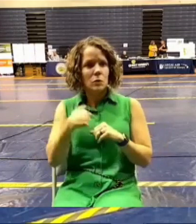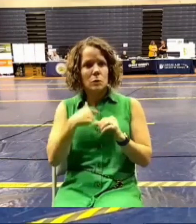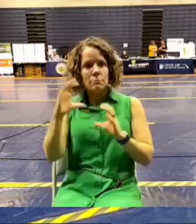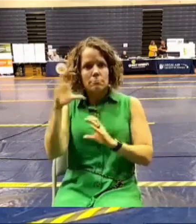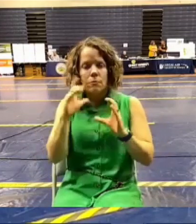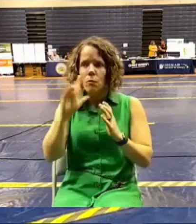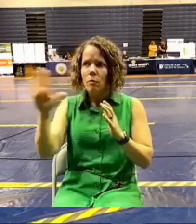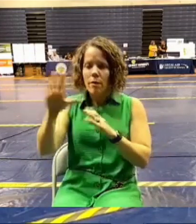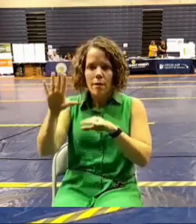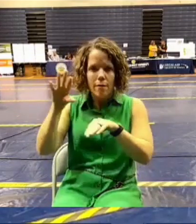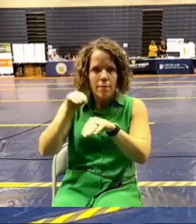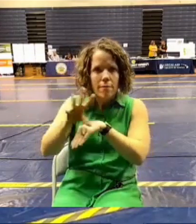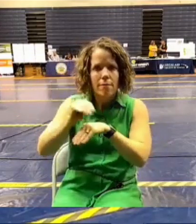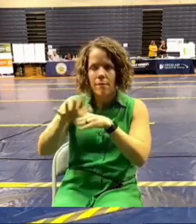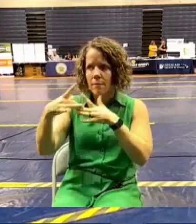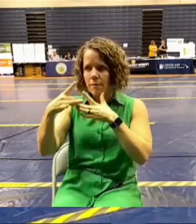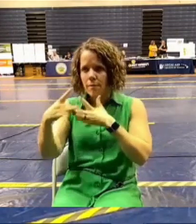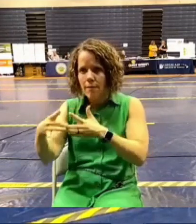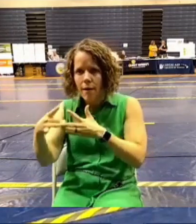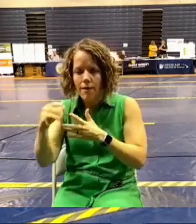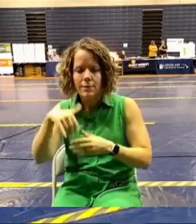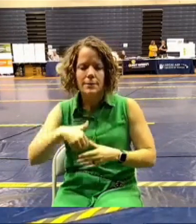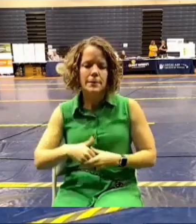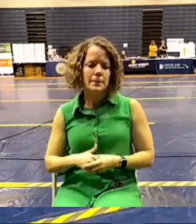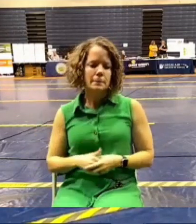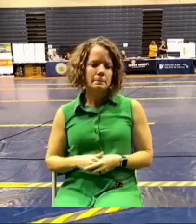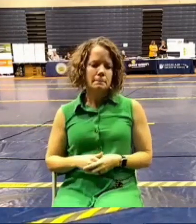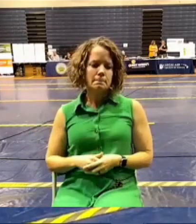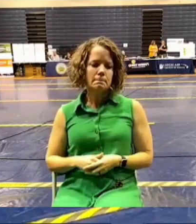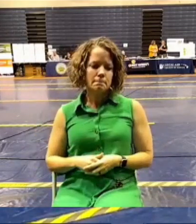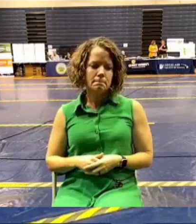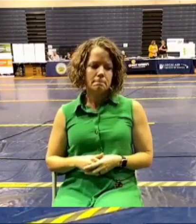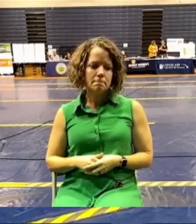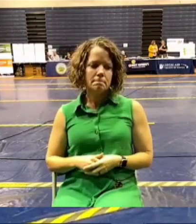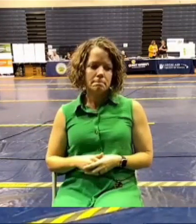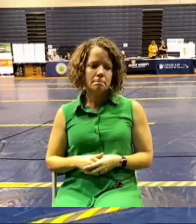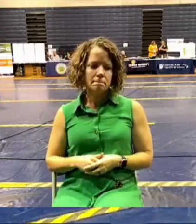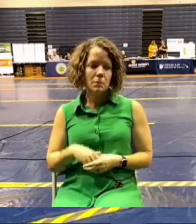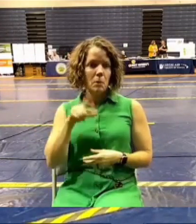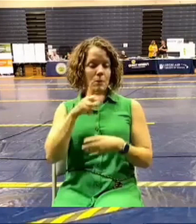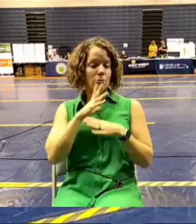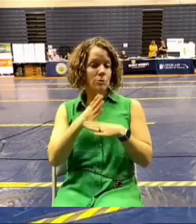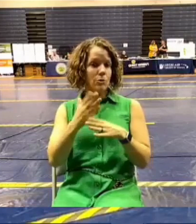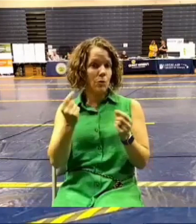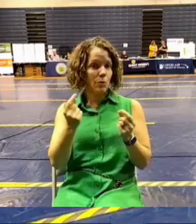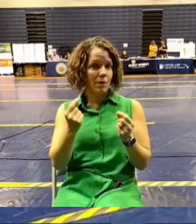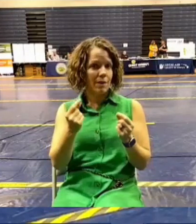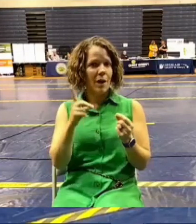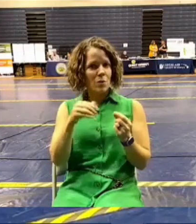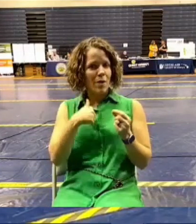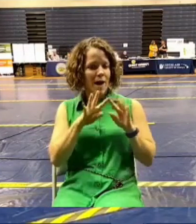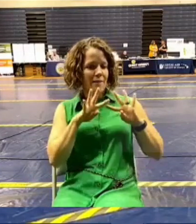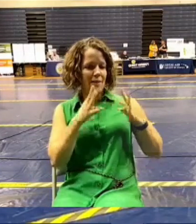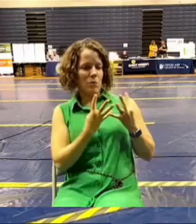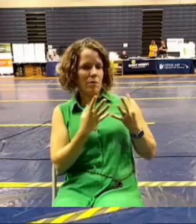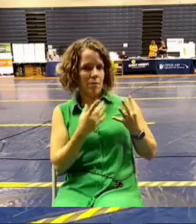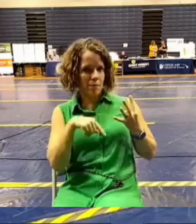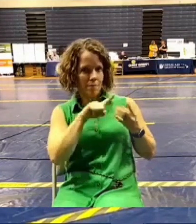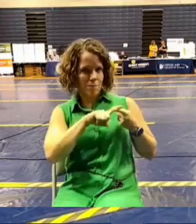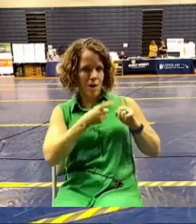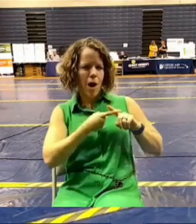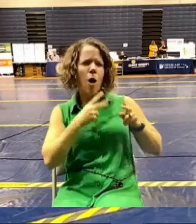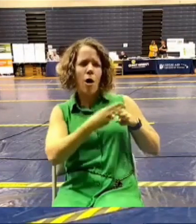their guidance. And within that, I have to share with you that I have a hui of friends, and I call them